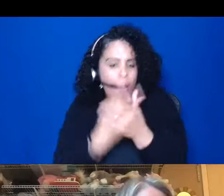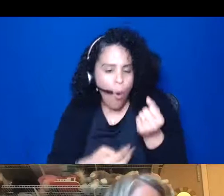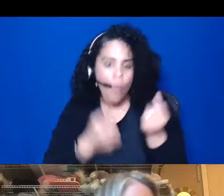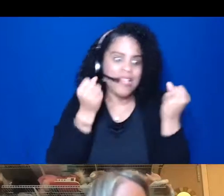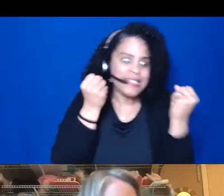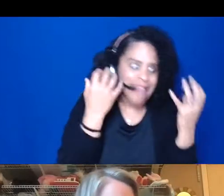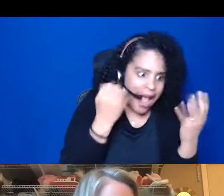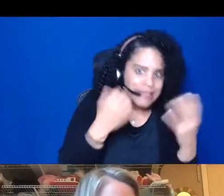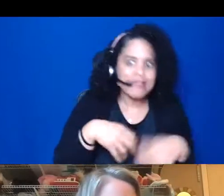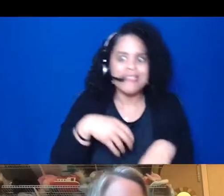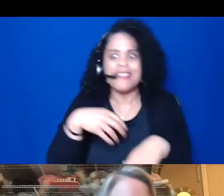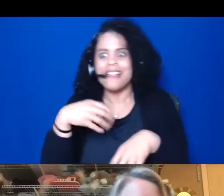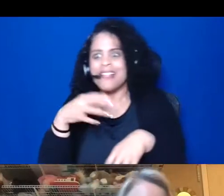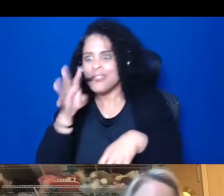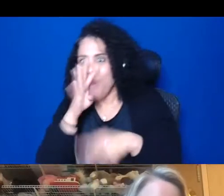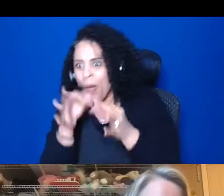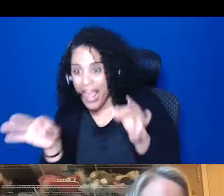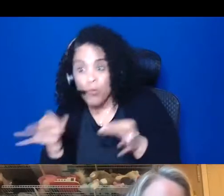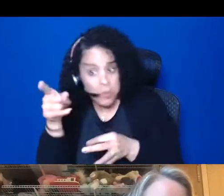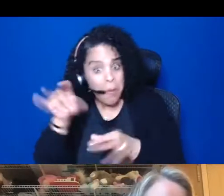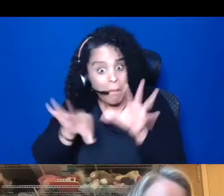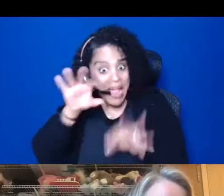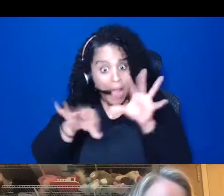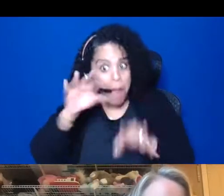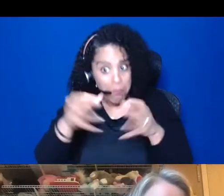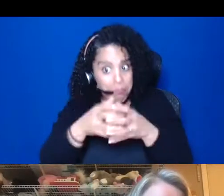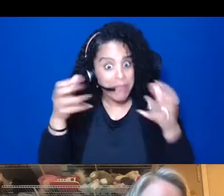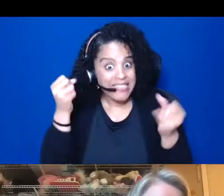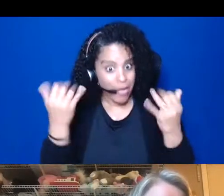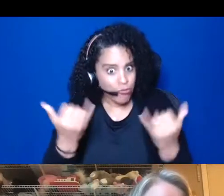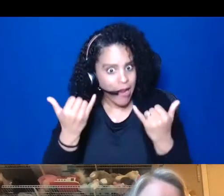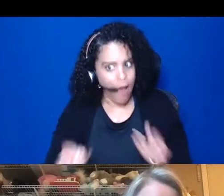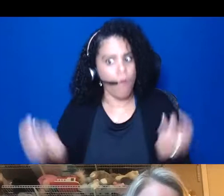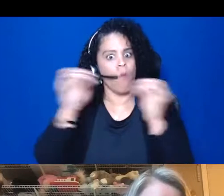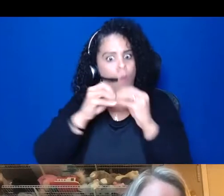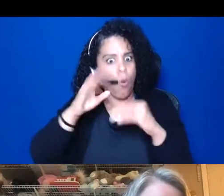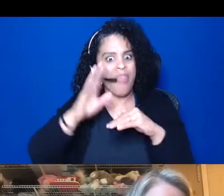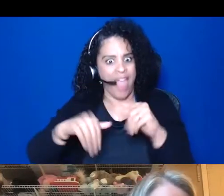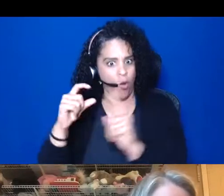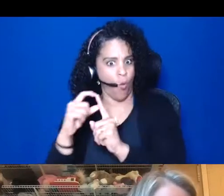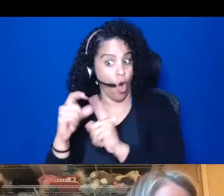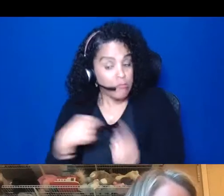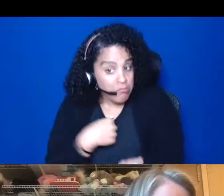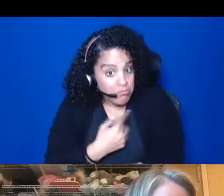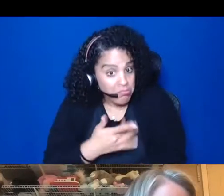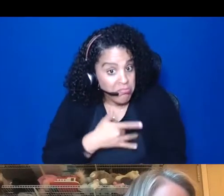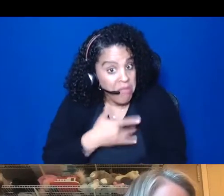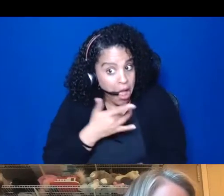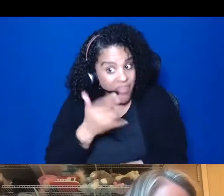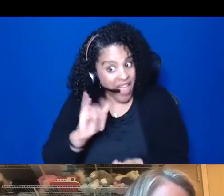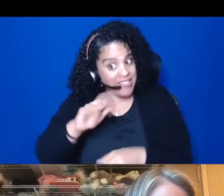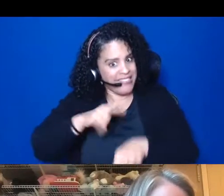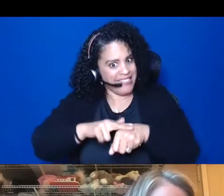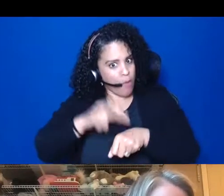signs and spoken language. And she's picking up quite a bit of signs right now, more than words, which I think is, you know, pretty typical for